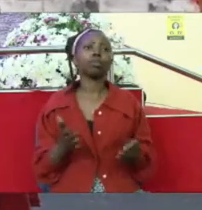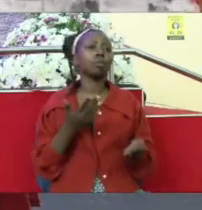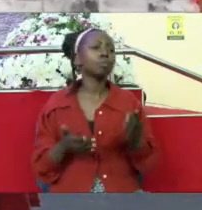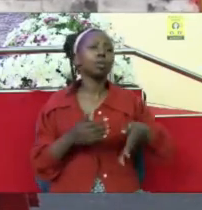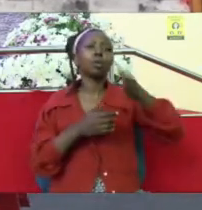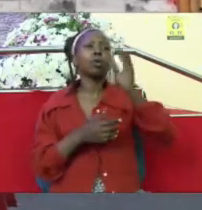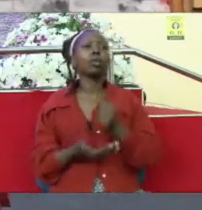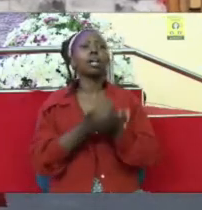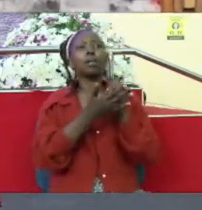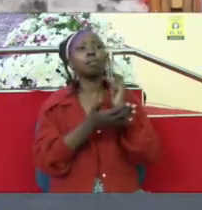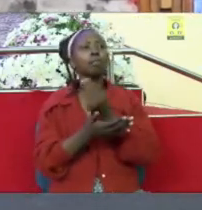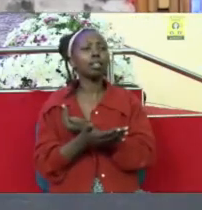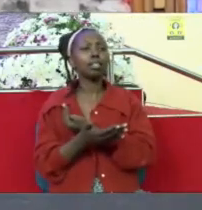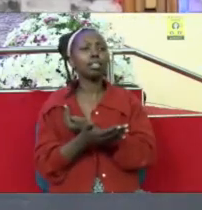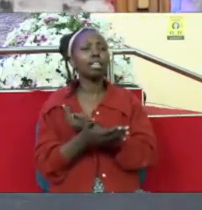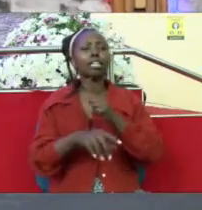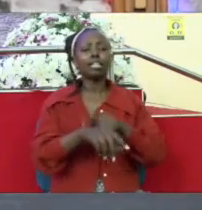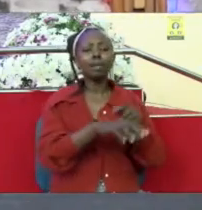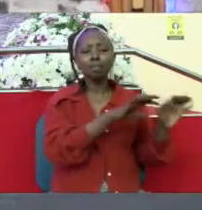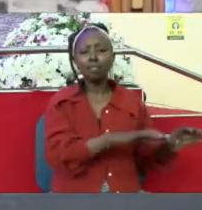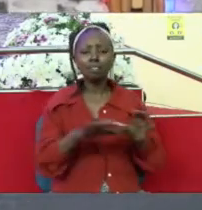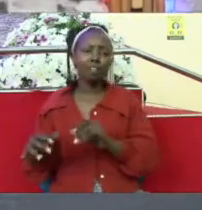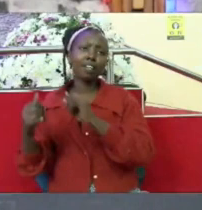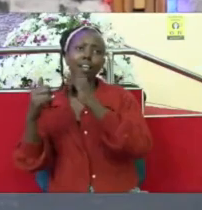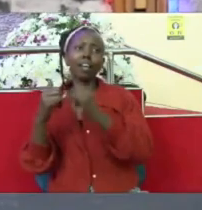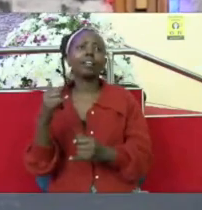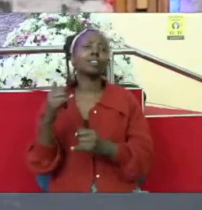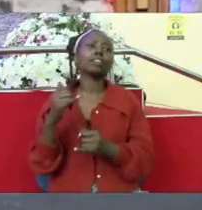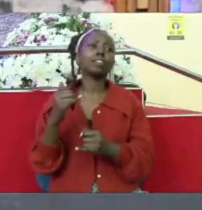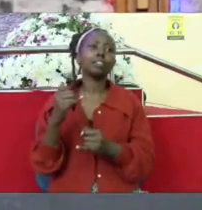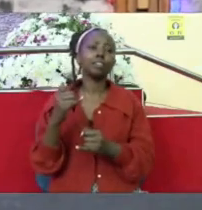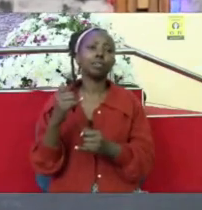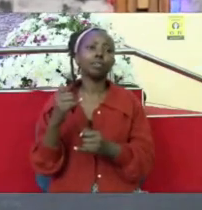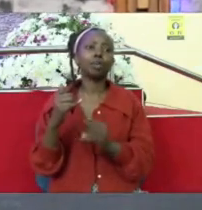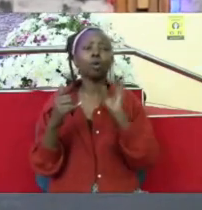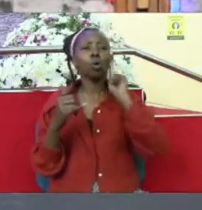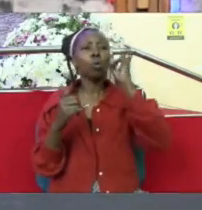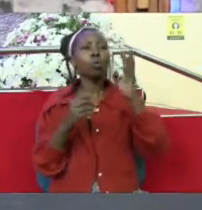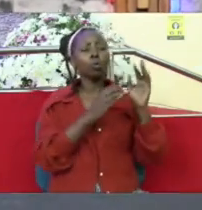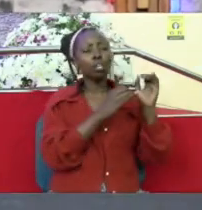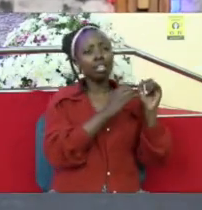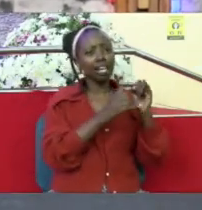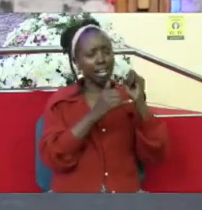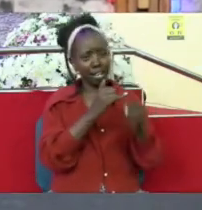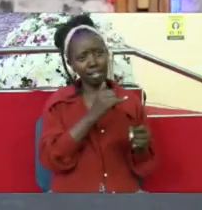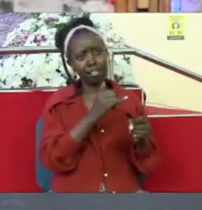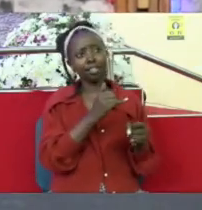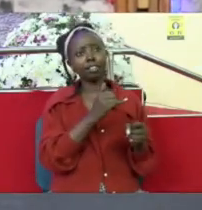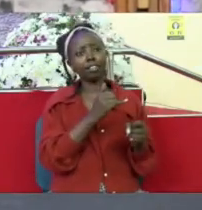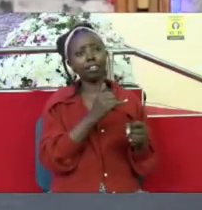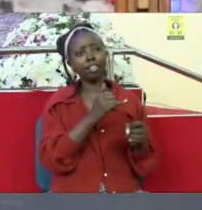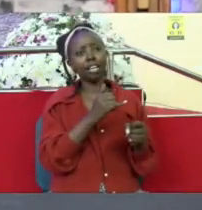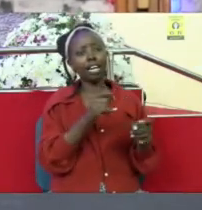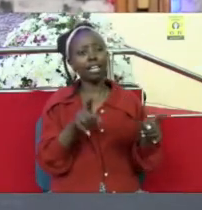anisaidie. Because when the pressure ends. Wakati msukumo unakamilika. It will end on that day. Itakamilika ile siku. And it will go